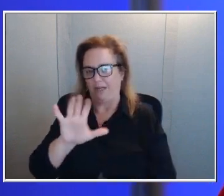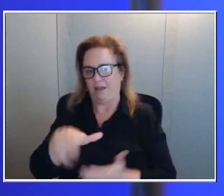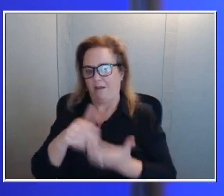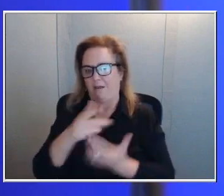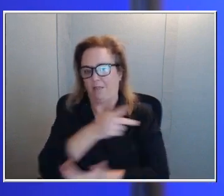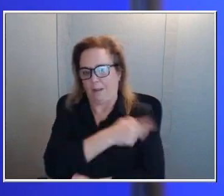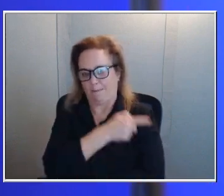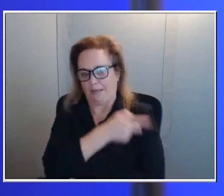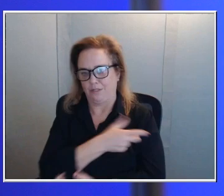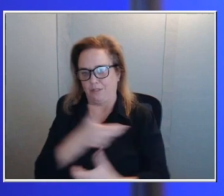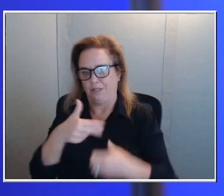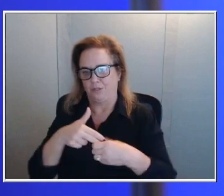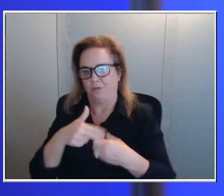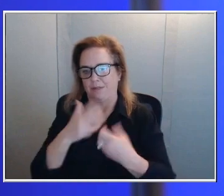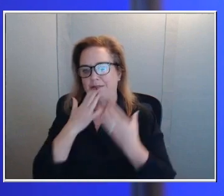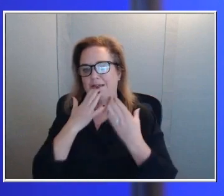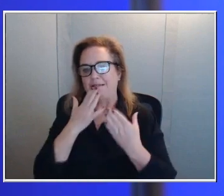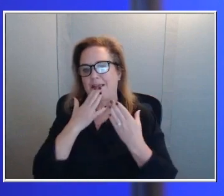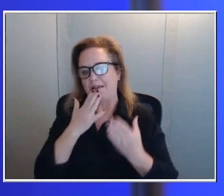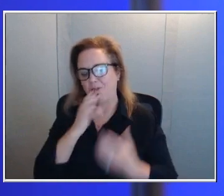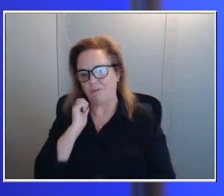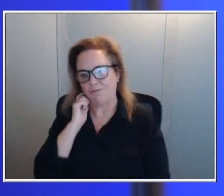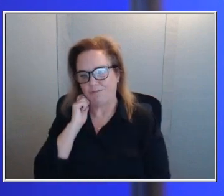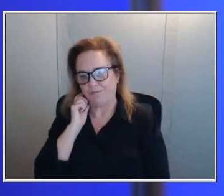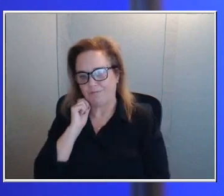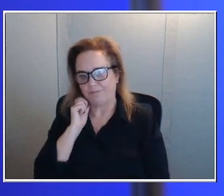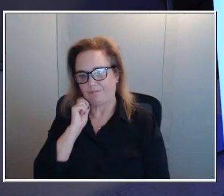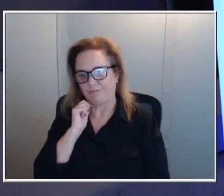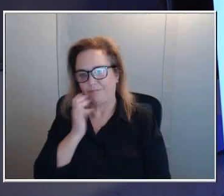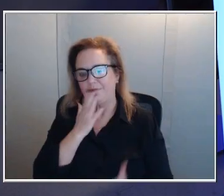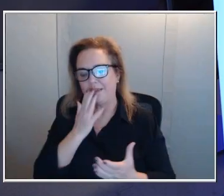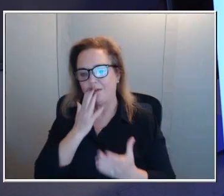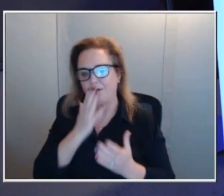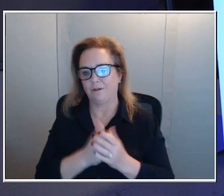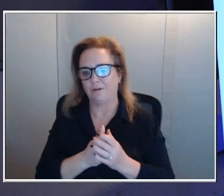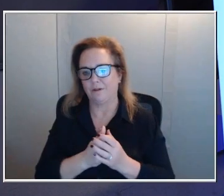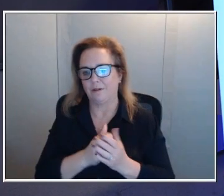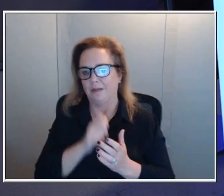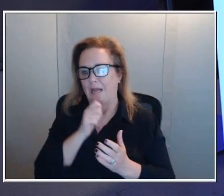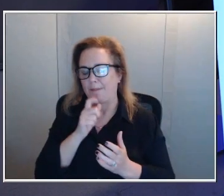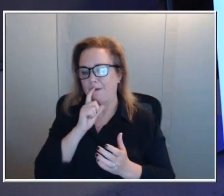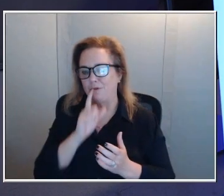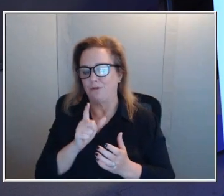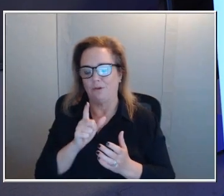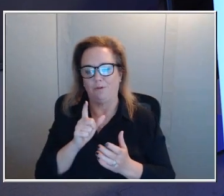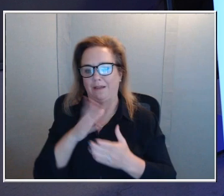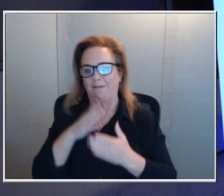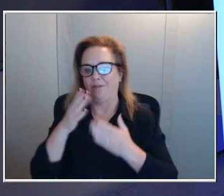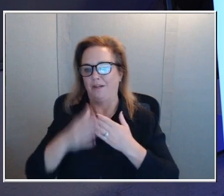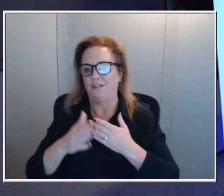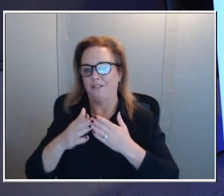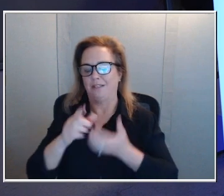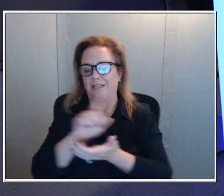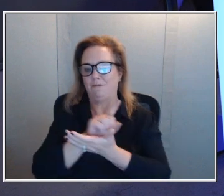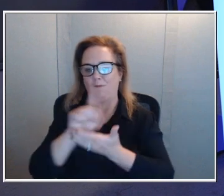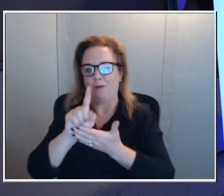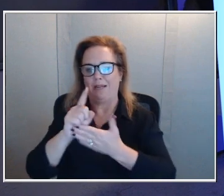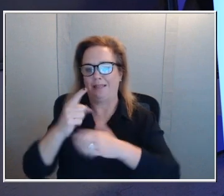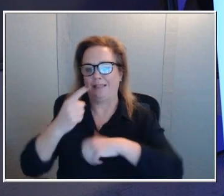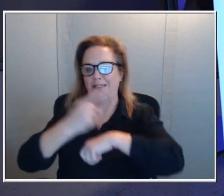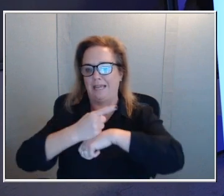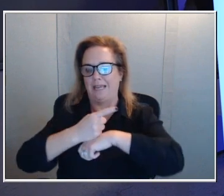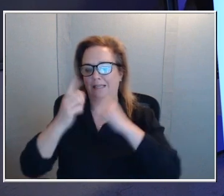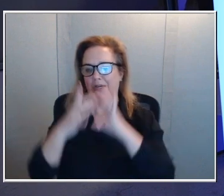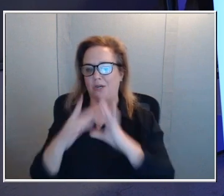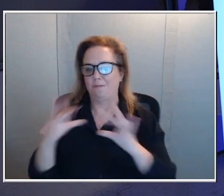that join me in saying thank you. Thank you. I'm not quite sure we could wrap up the day, the show, the week any better than your message.